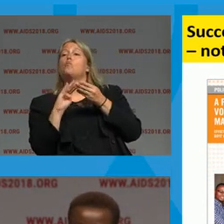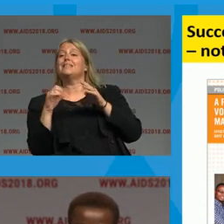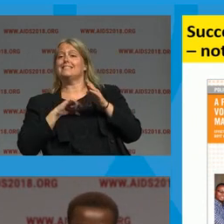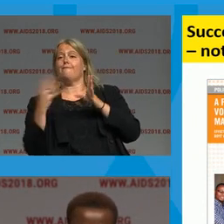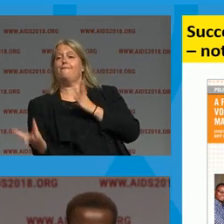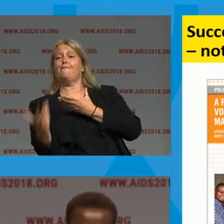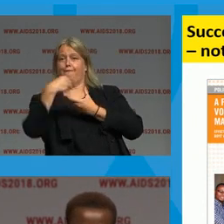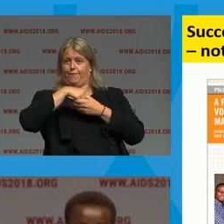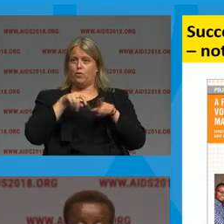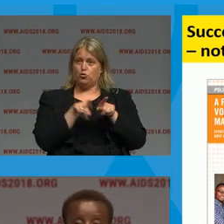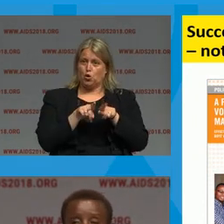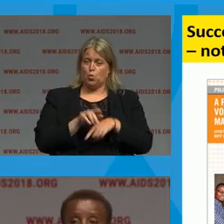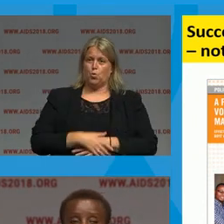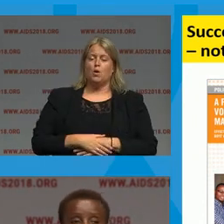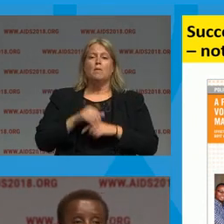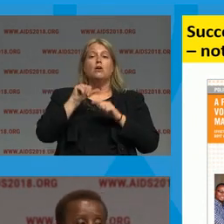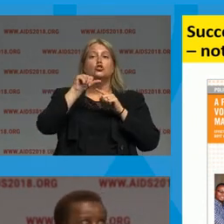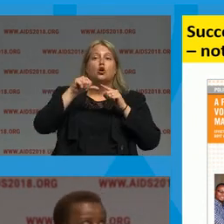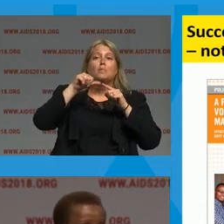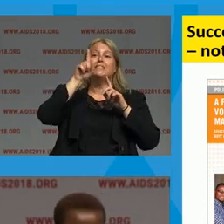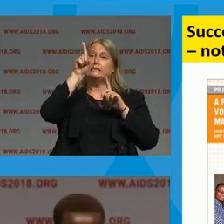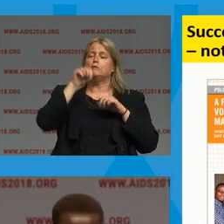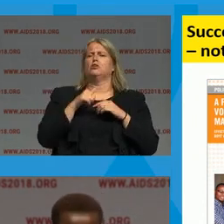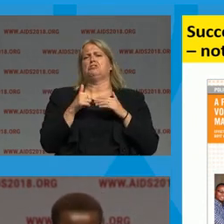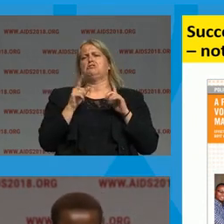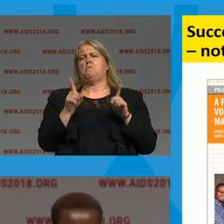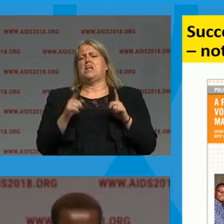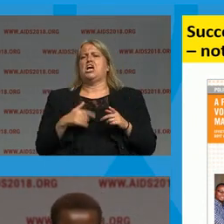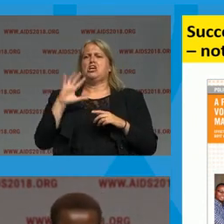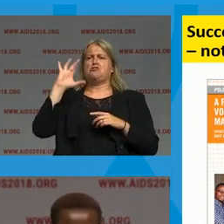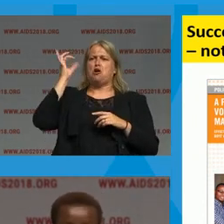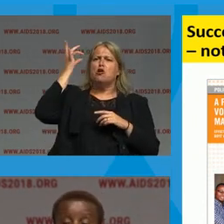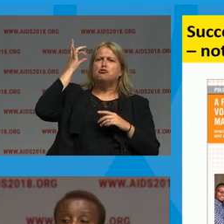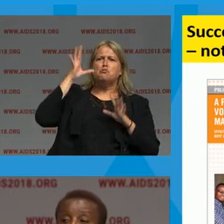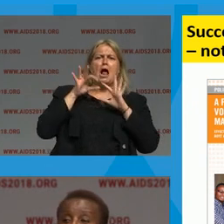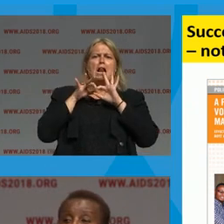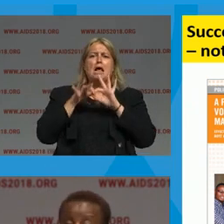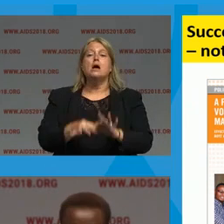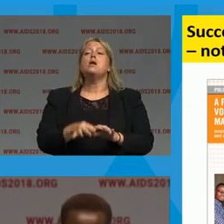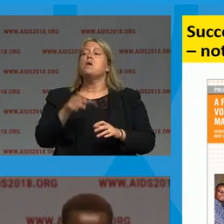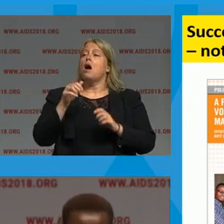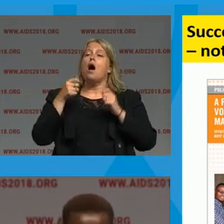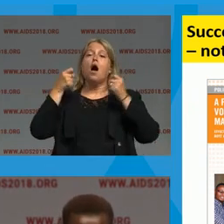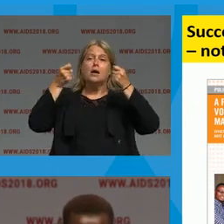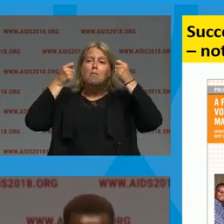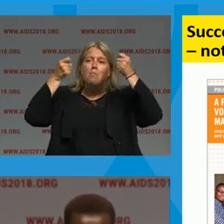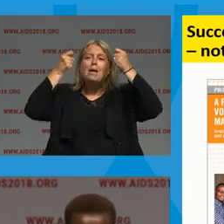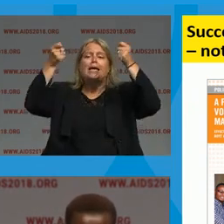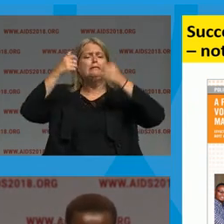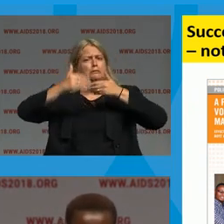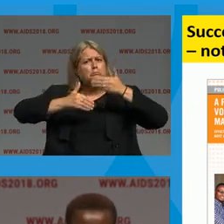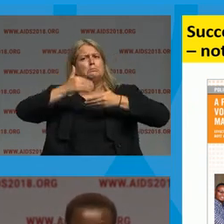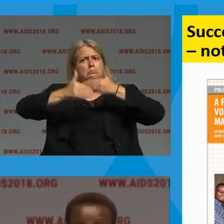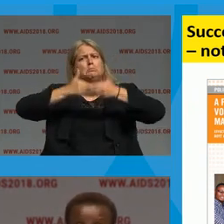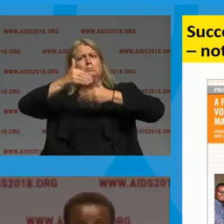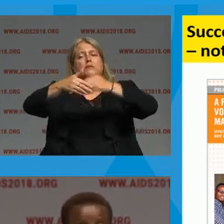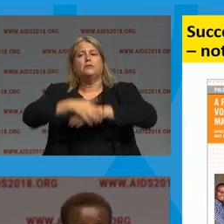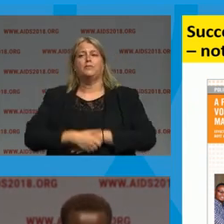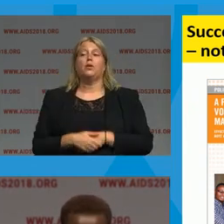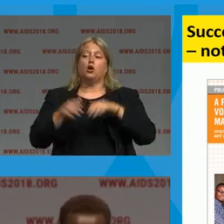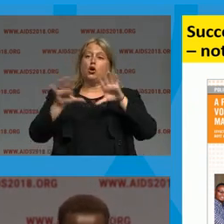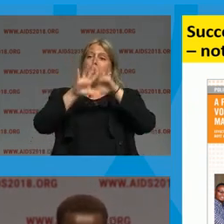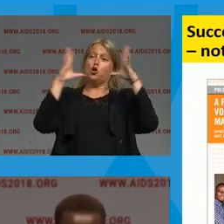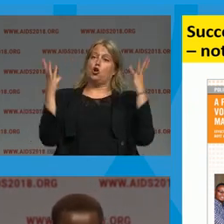that circumcision is usually a cultural issue. They tested campaigns systematically over time. Global and